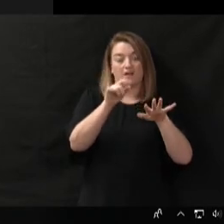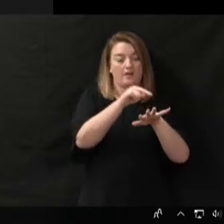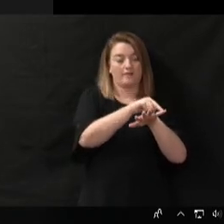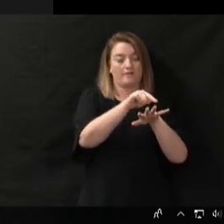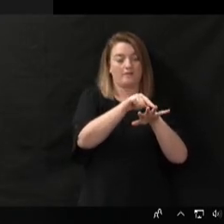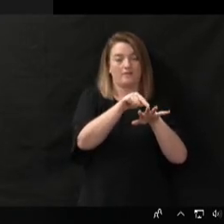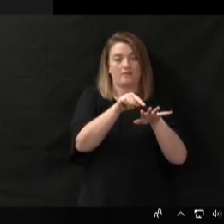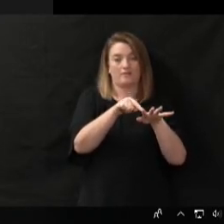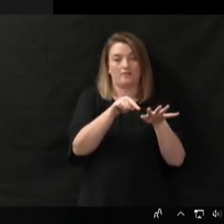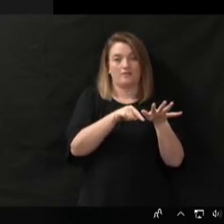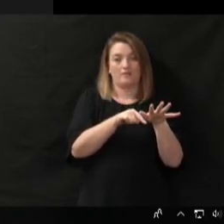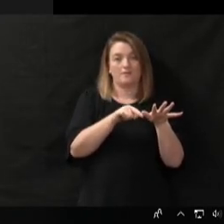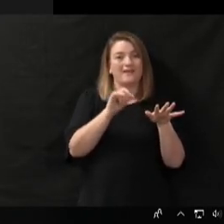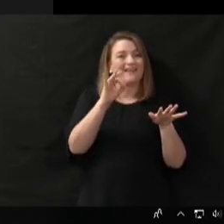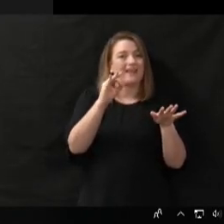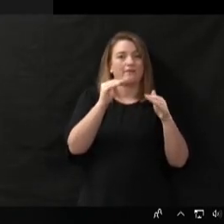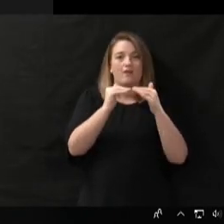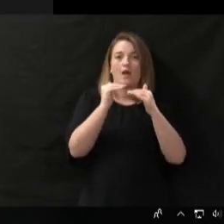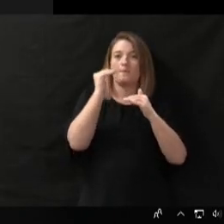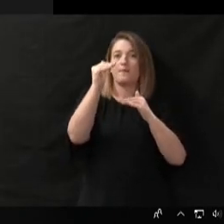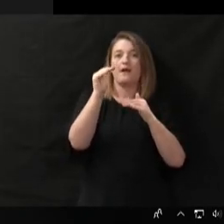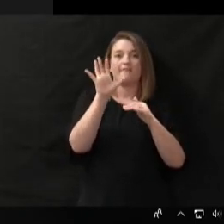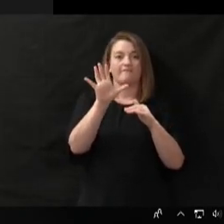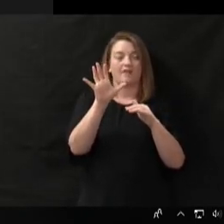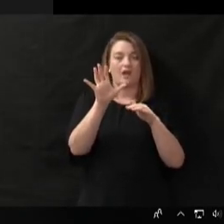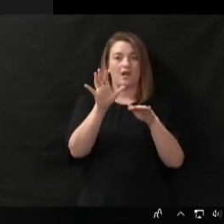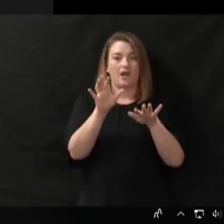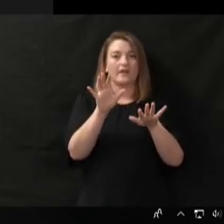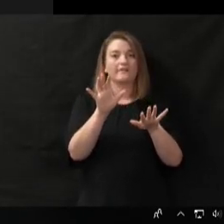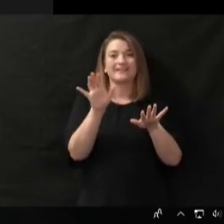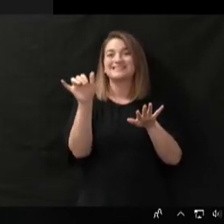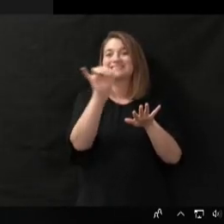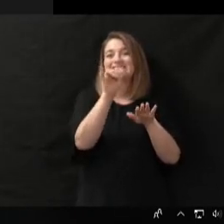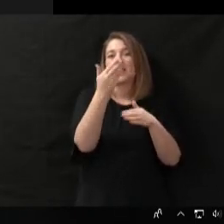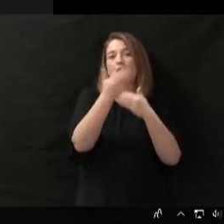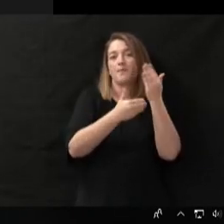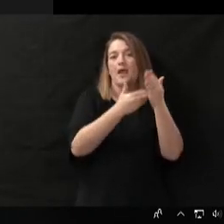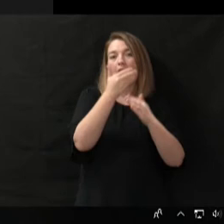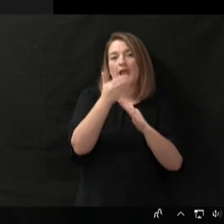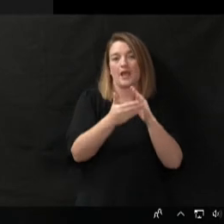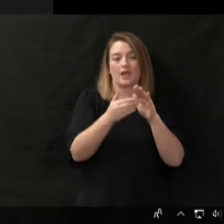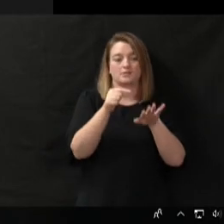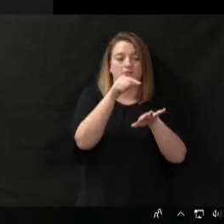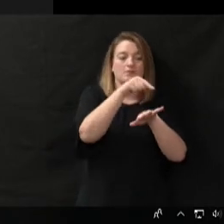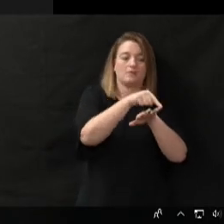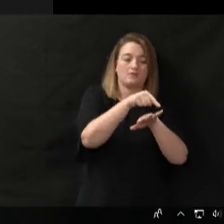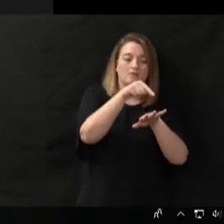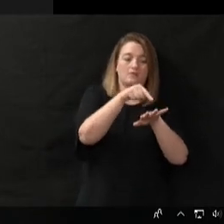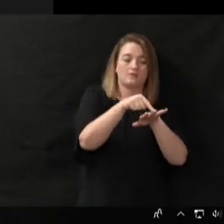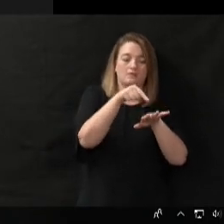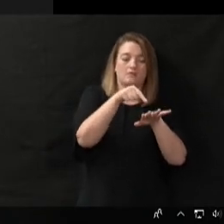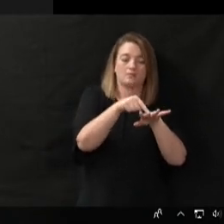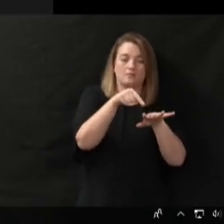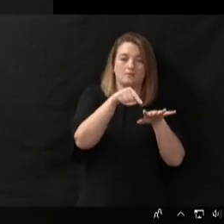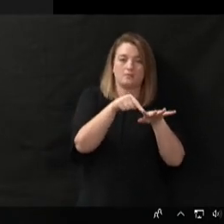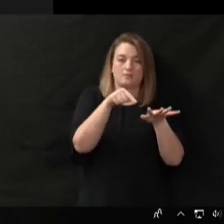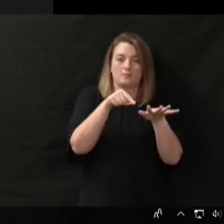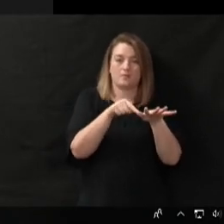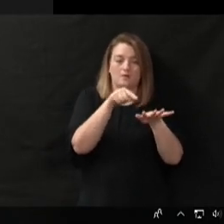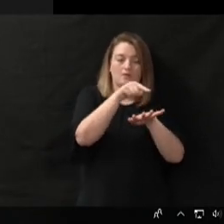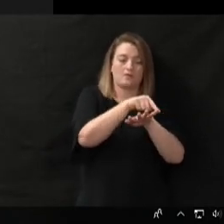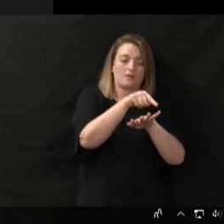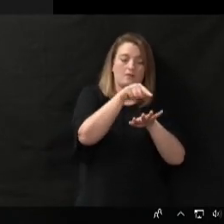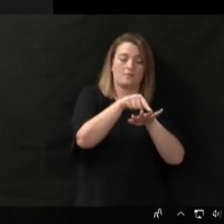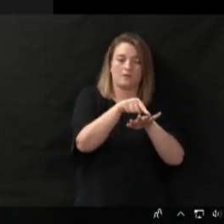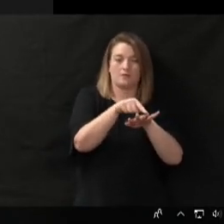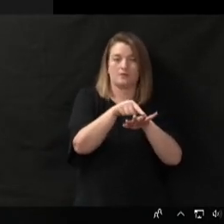Okay? But more than five, you just keep going. You start over again on the same finger. And then they write the sentence. Then they edit